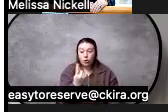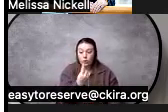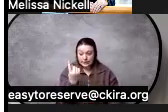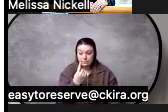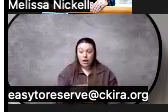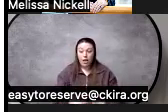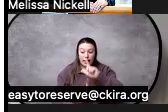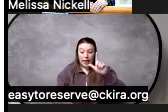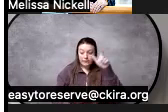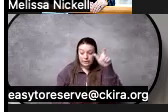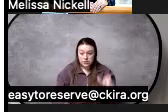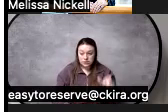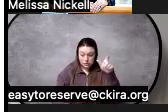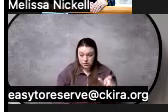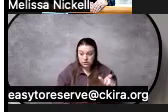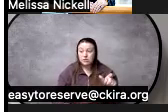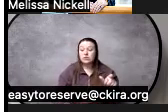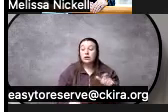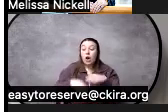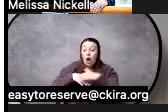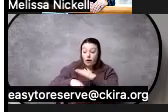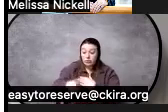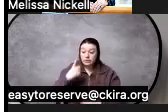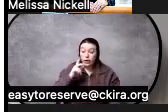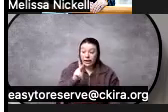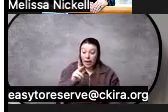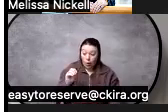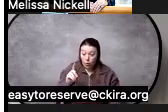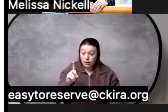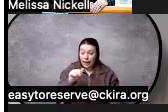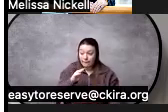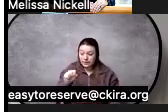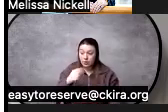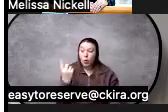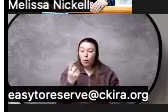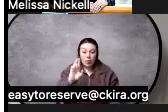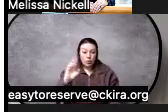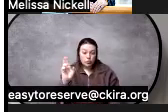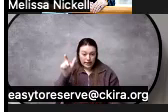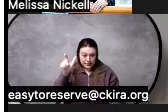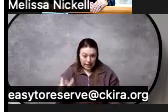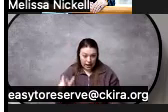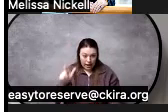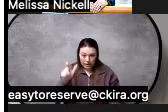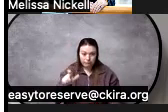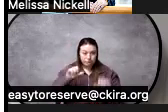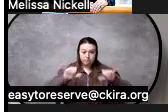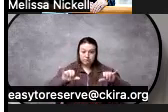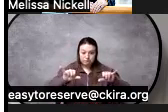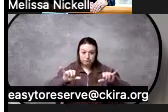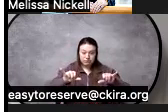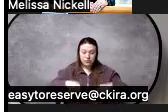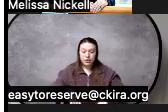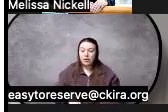slide. Offspring of the knockout dams data will always be on the right side of each slide.